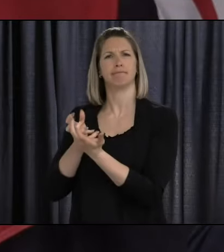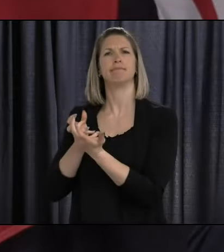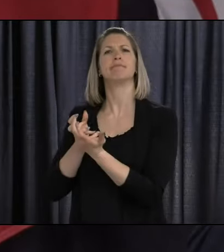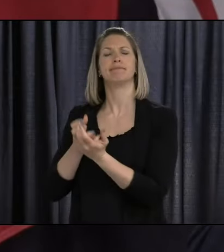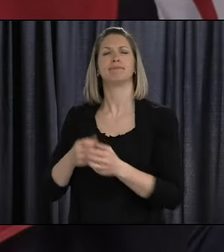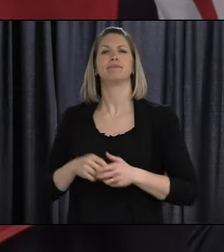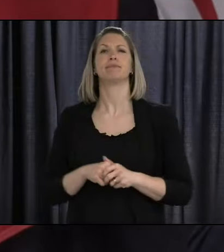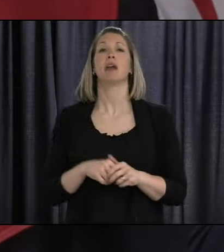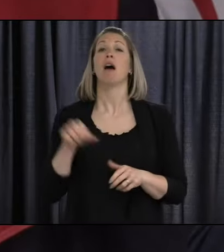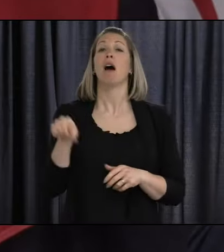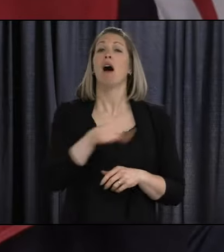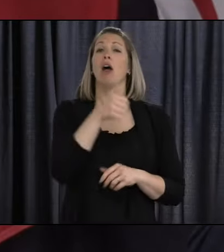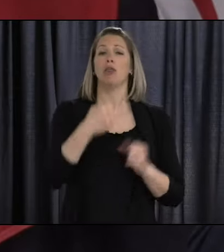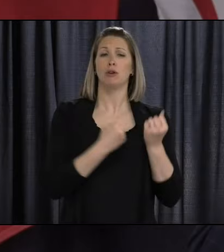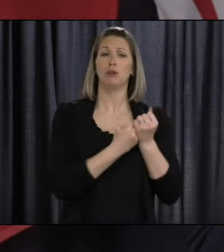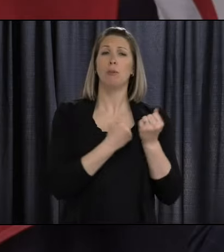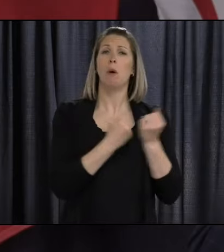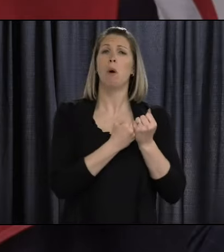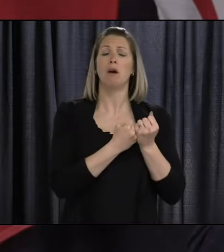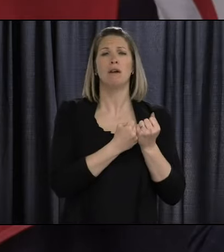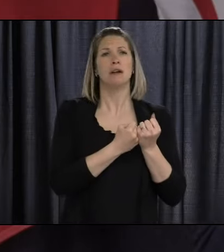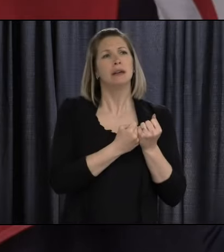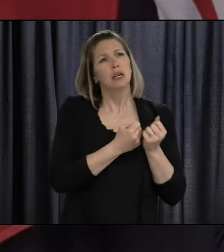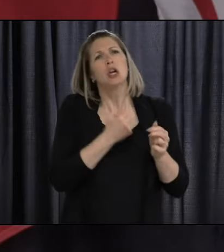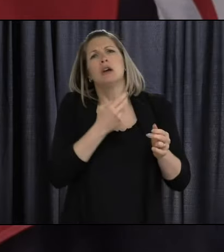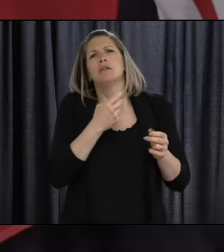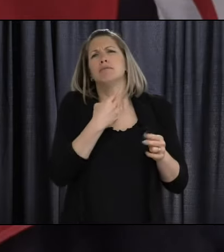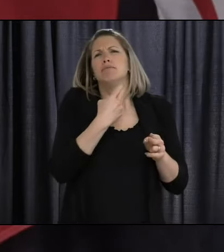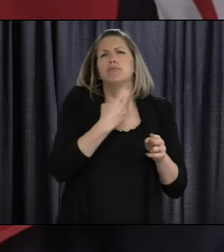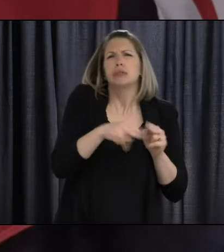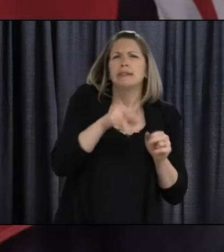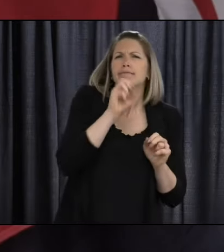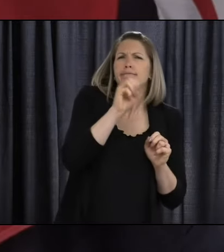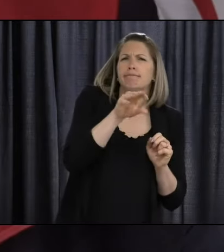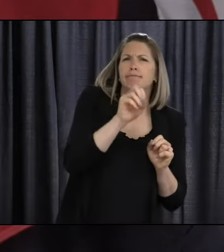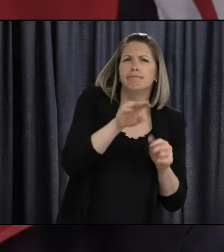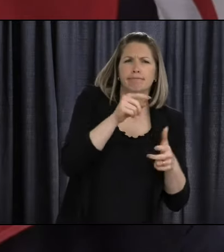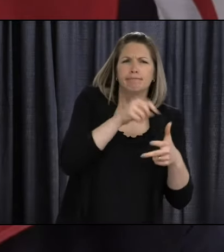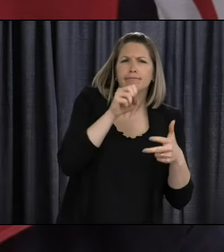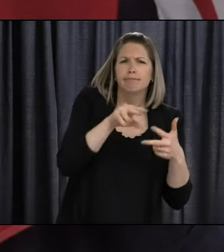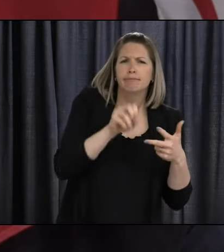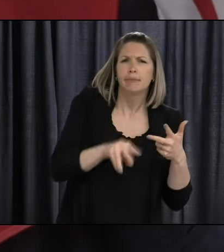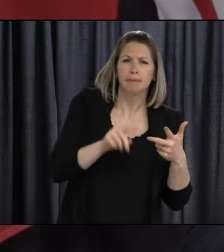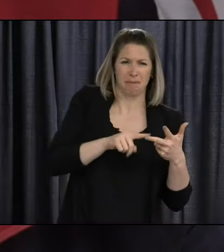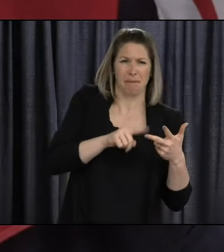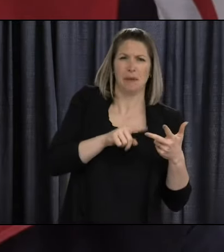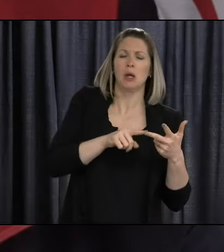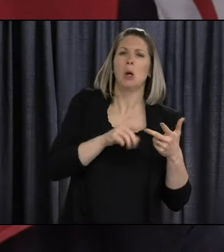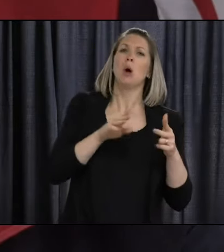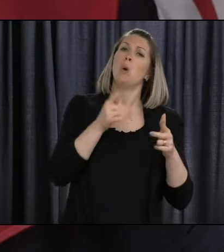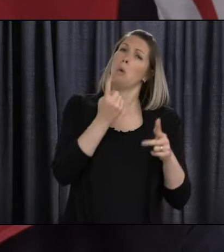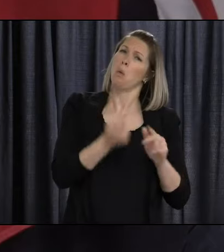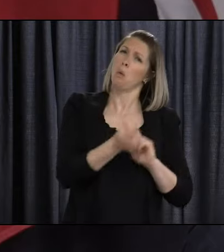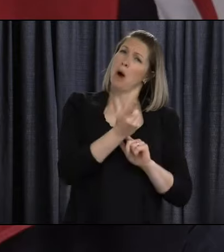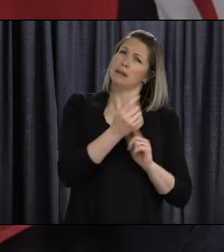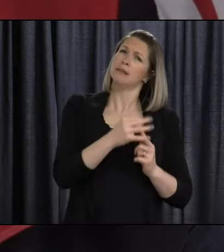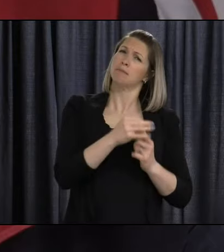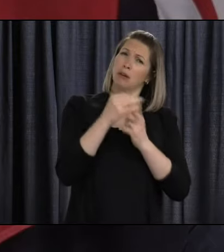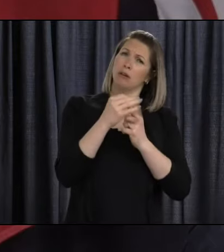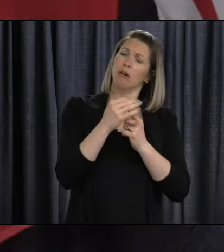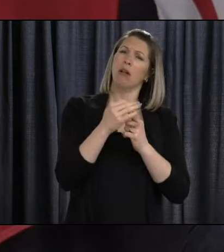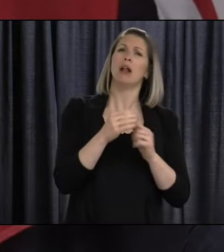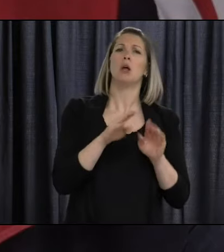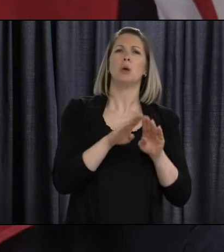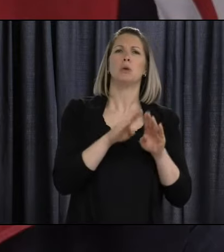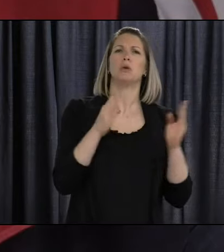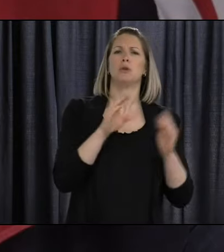that's available, is called Doorways. And we haven't, as I said, had much discussion about the effectiveness of